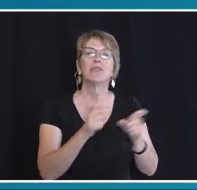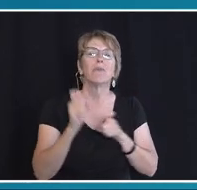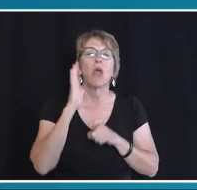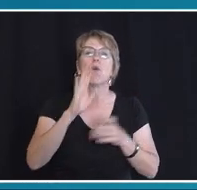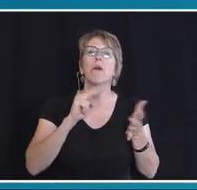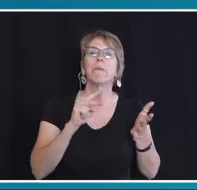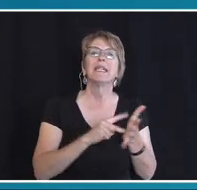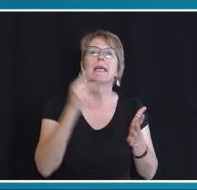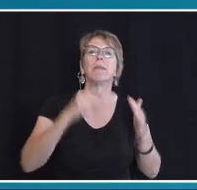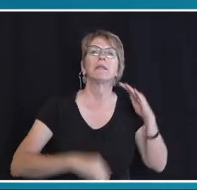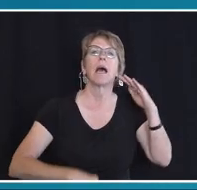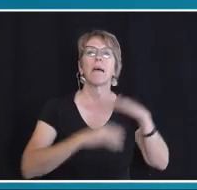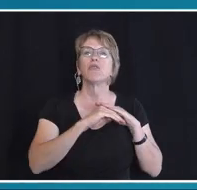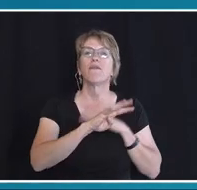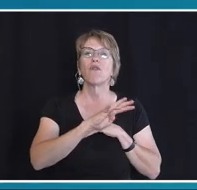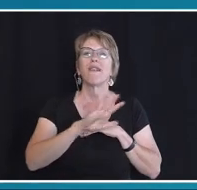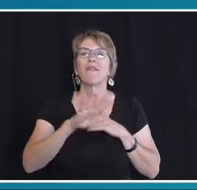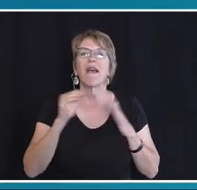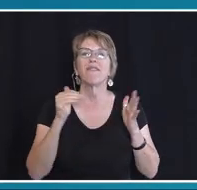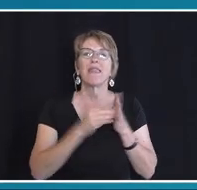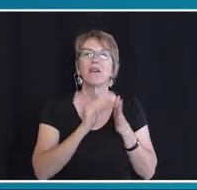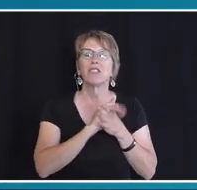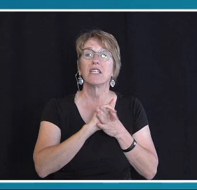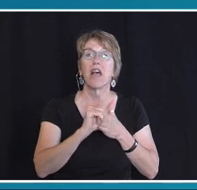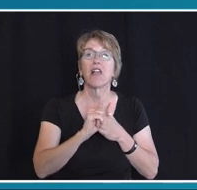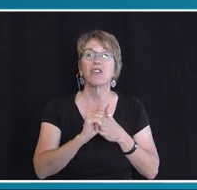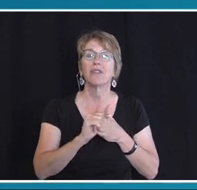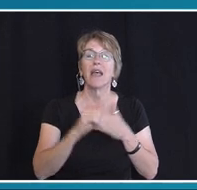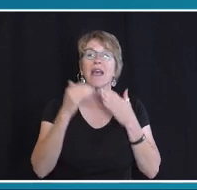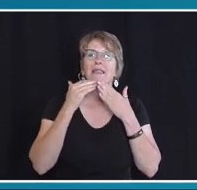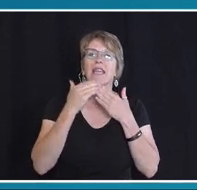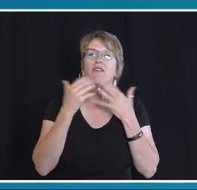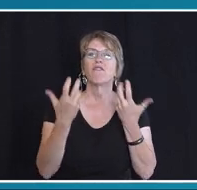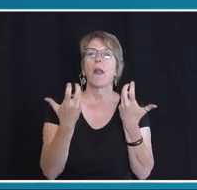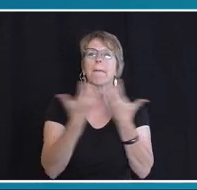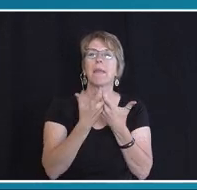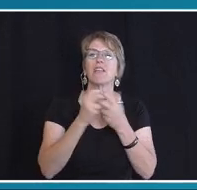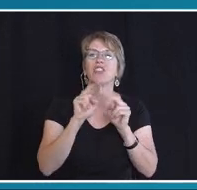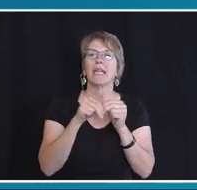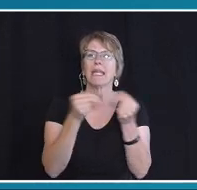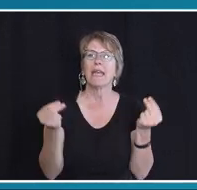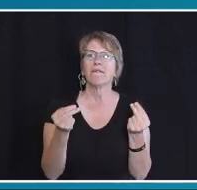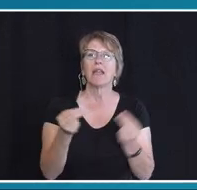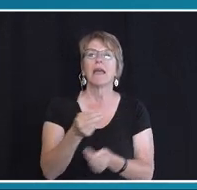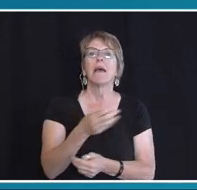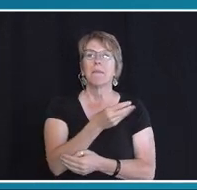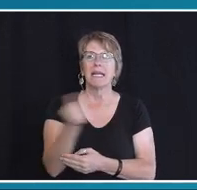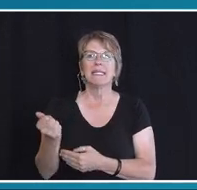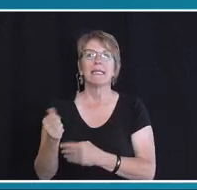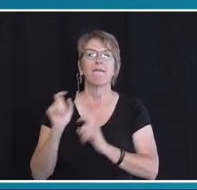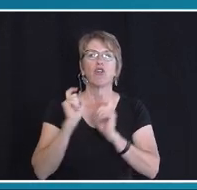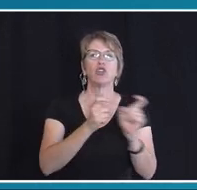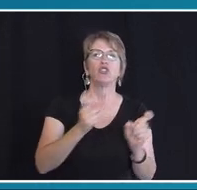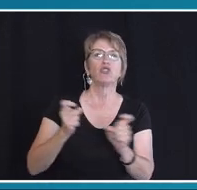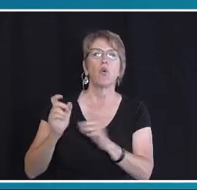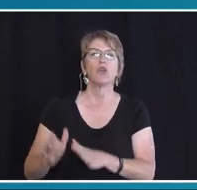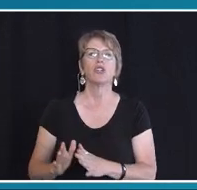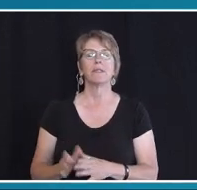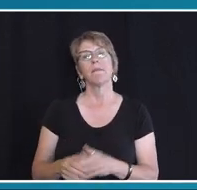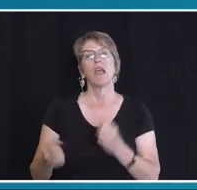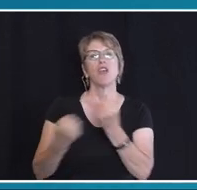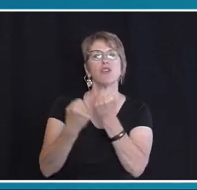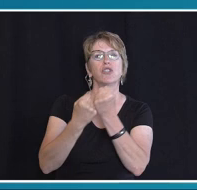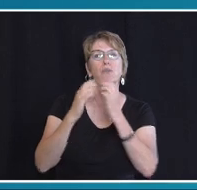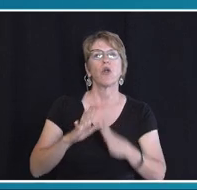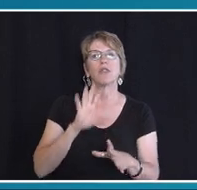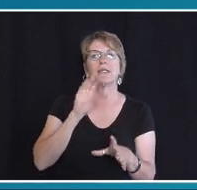be doubled up to $45,000 thanks to a matching gift made possible by several generous donors. These supporters